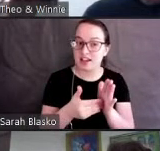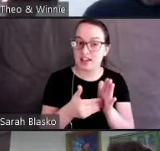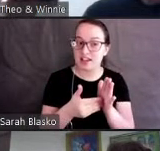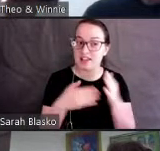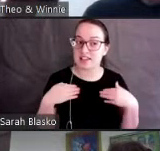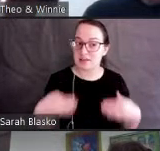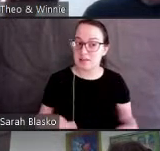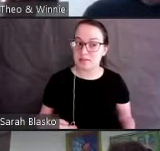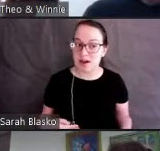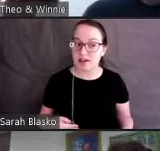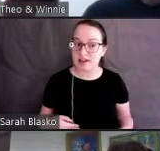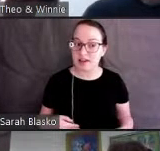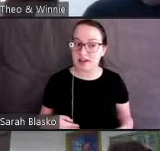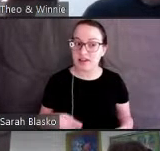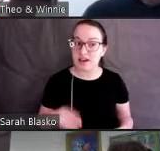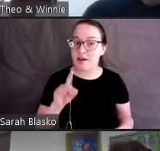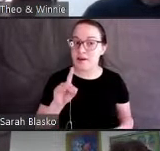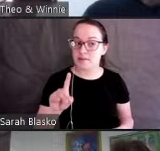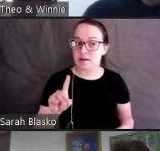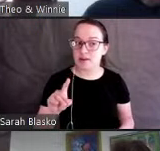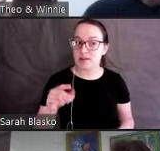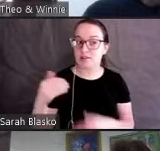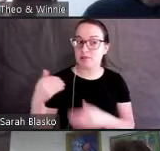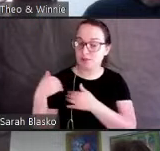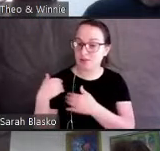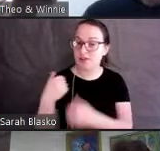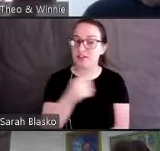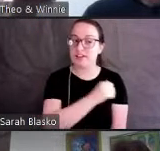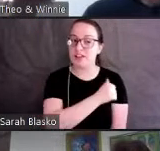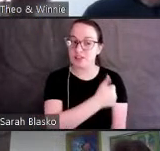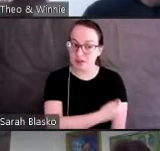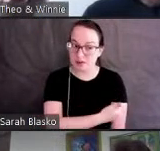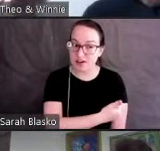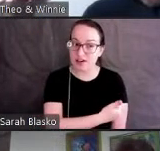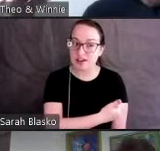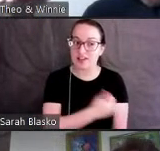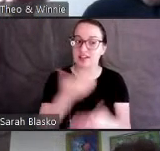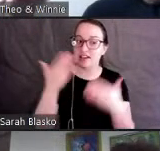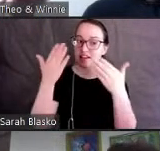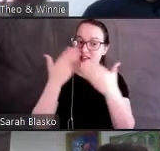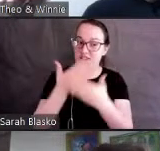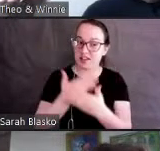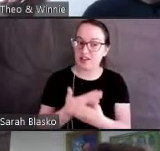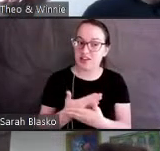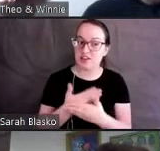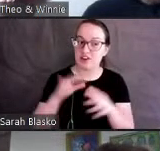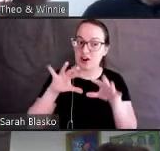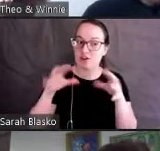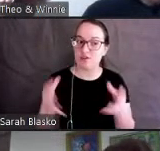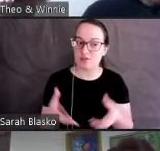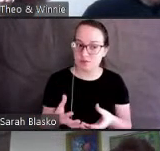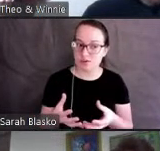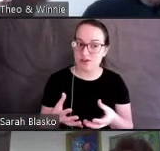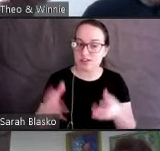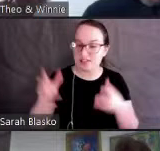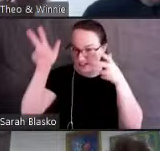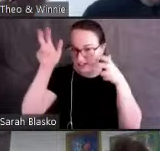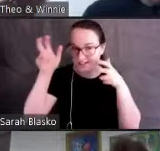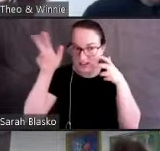rulers, against the authorities, against the powers of this dark world, and against the spiritual forces